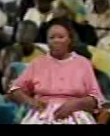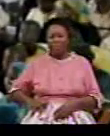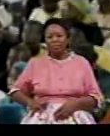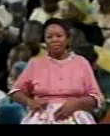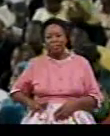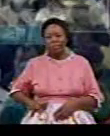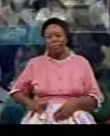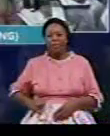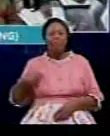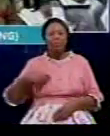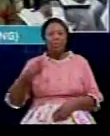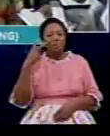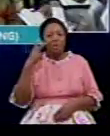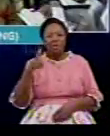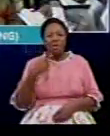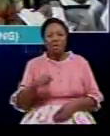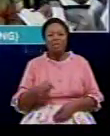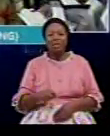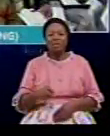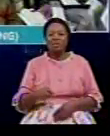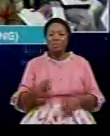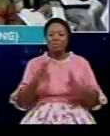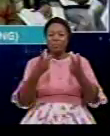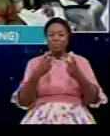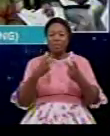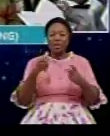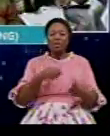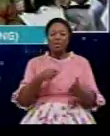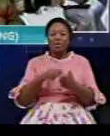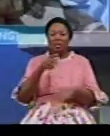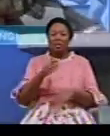when he touches our lives and transforms our